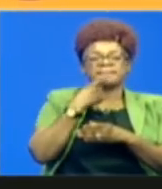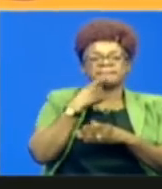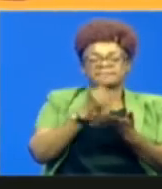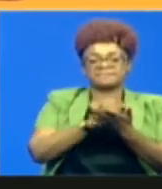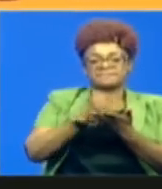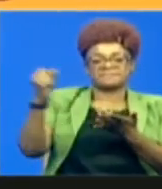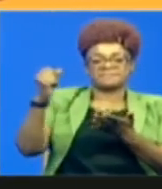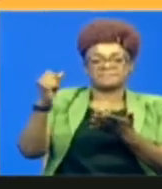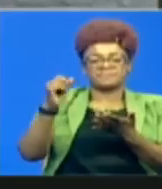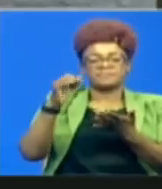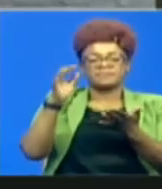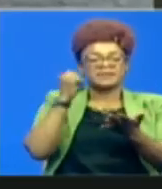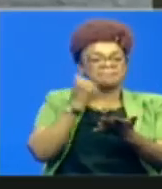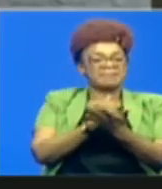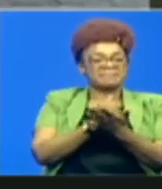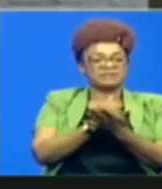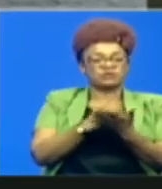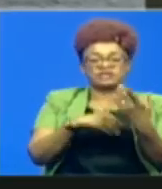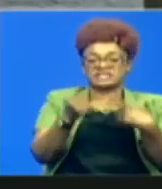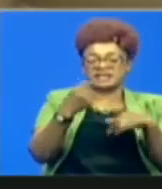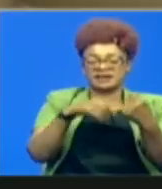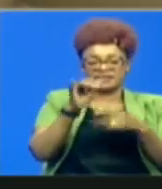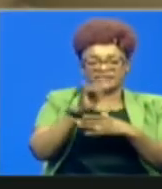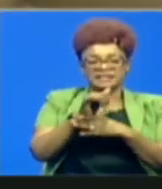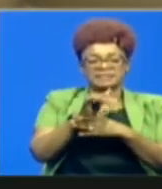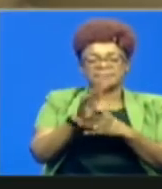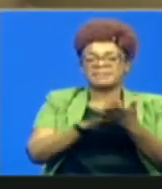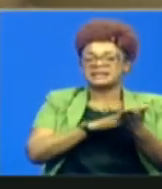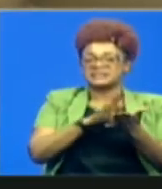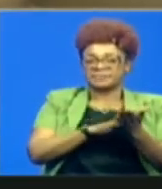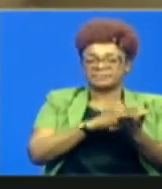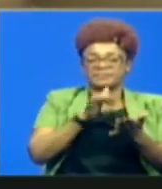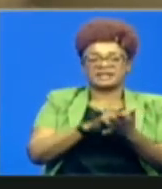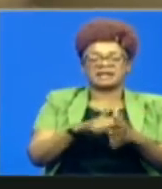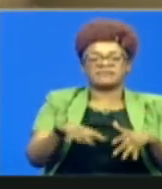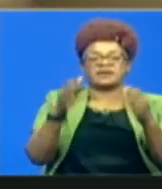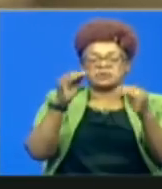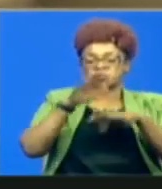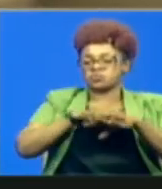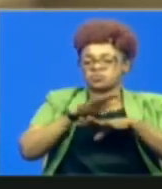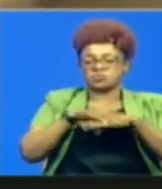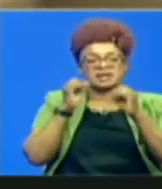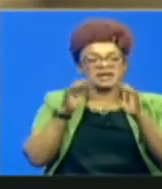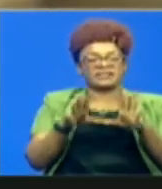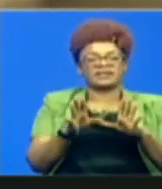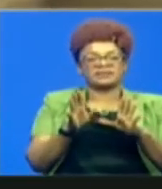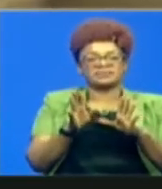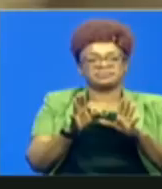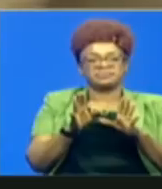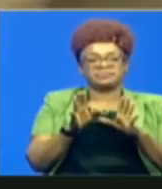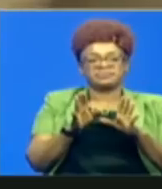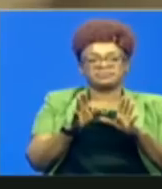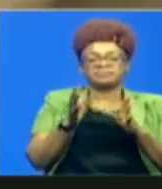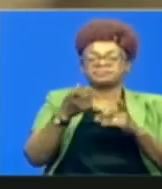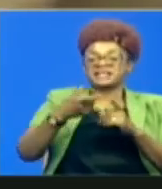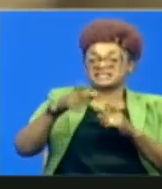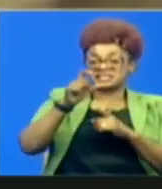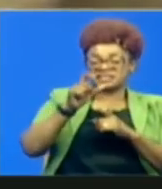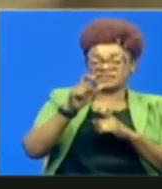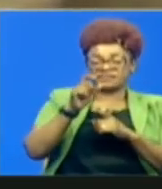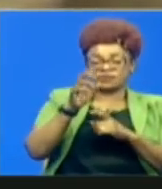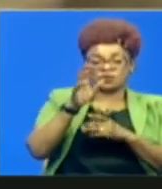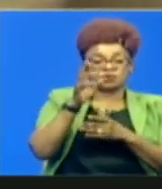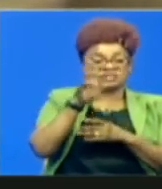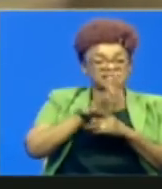firm's permit to trade these specific brands that have been found to be unfit for human consumption. Excessive consumption of